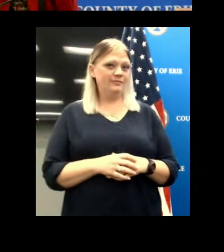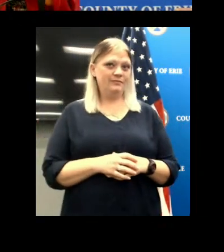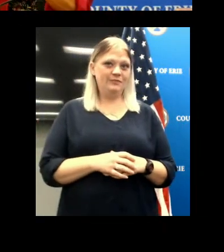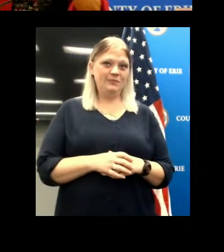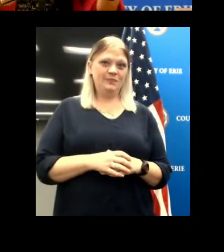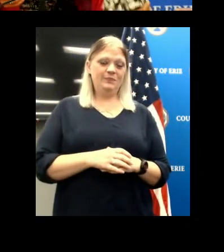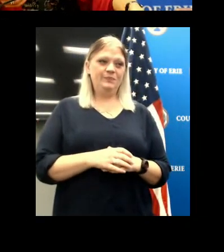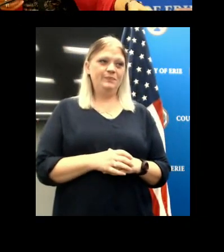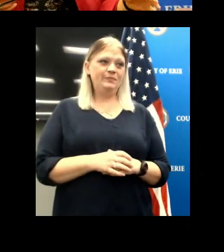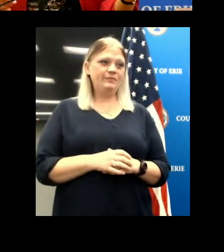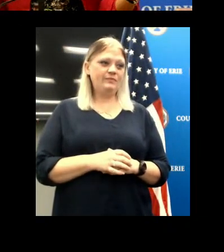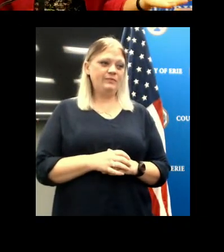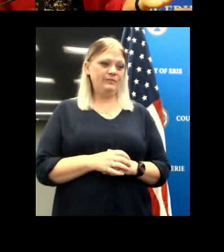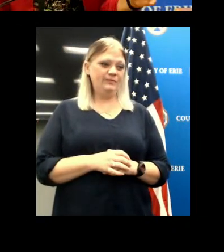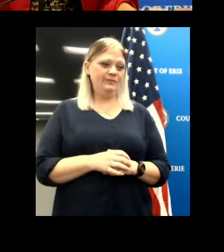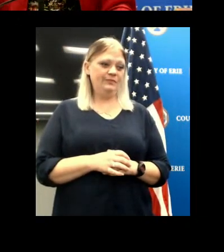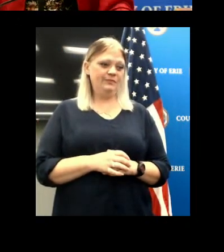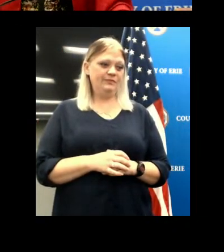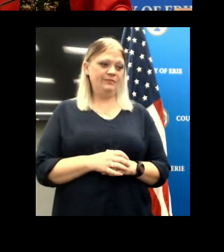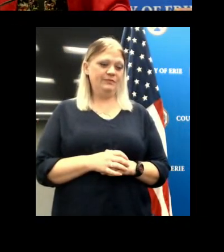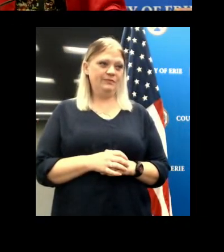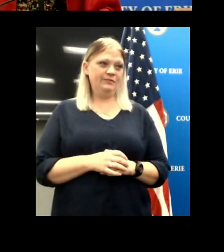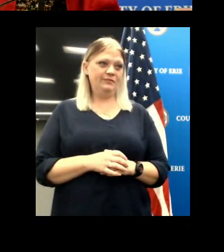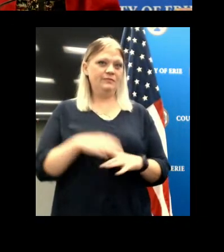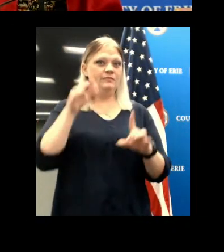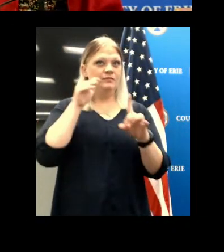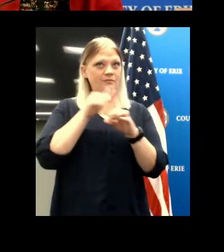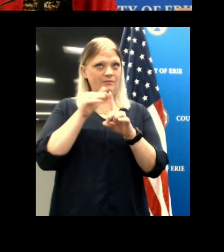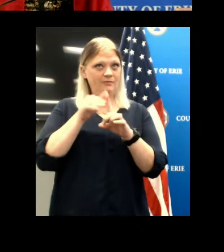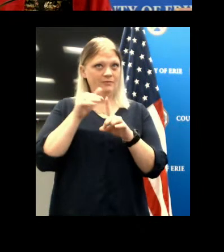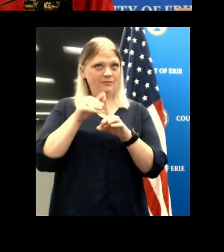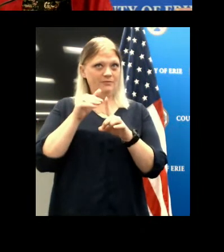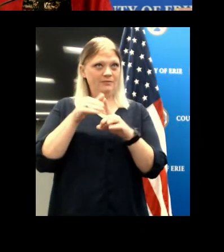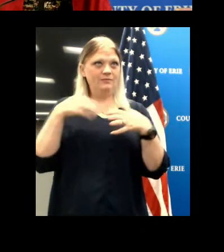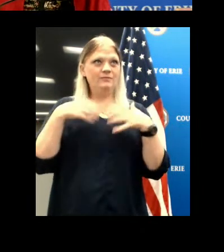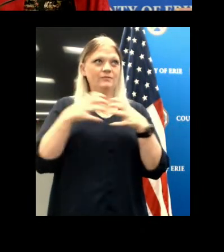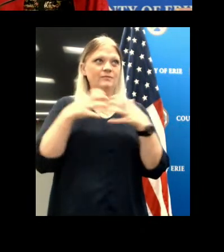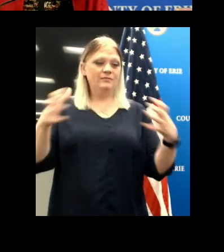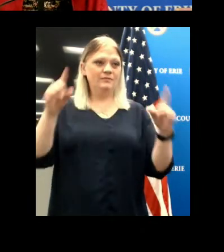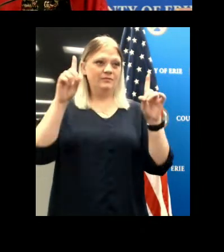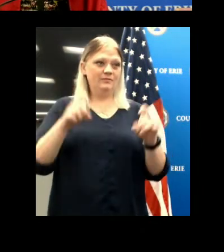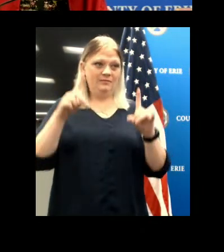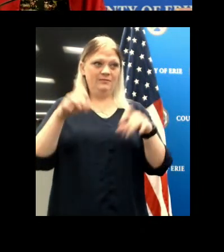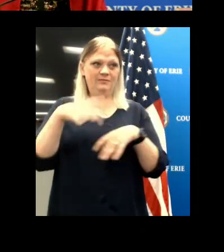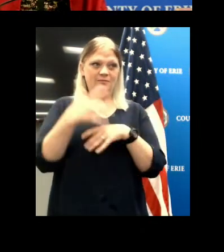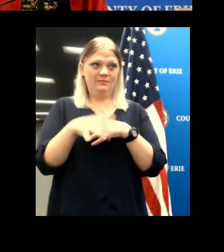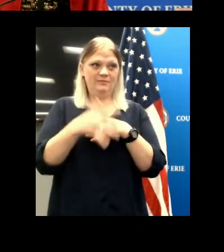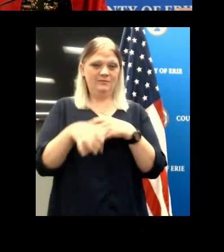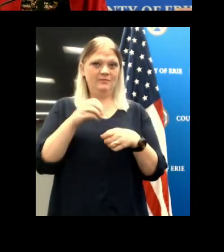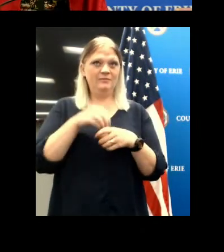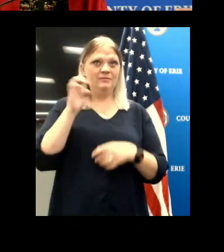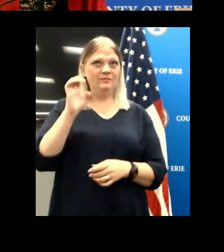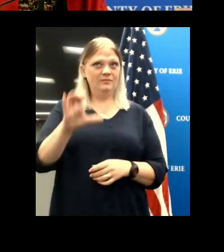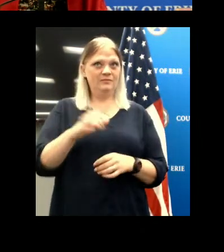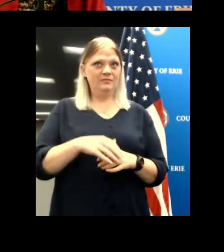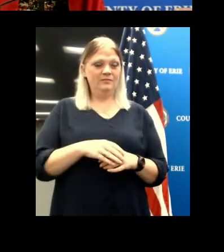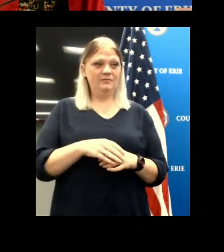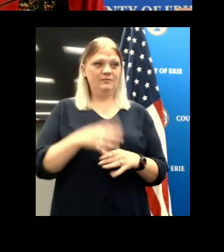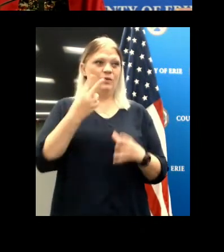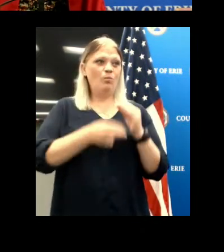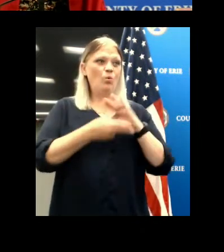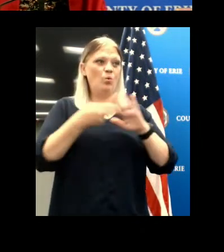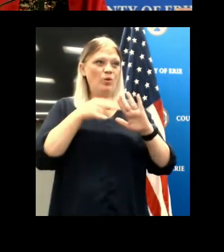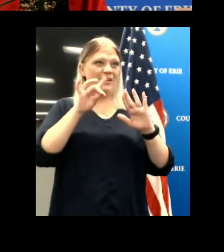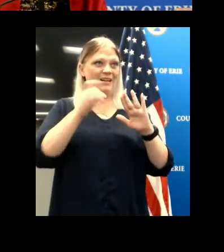So just want to just remind everybody that we do have a lot of testing availability in Erie County, both